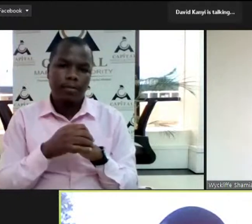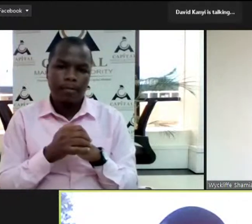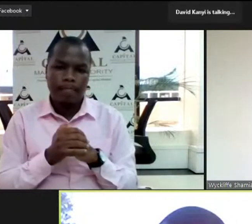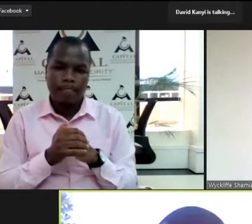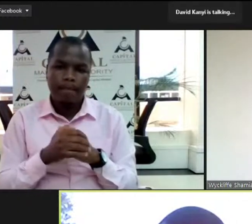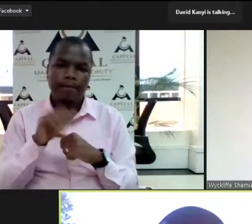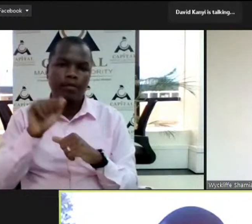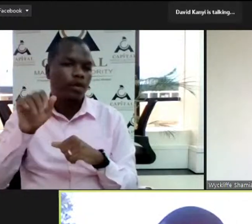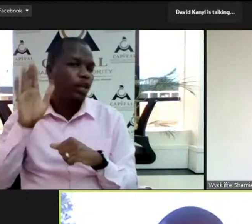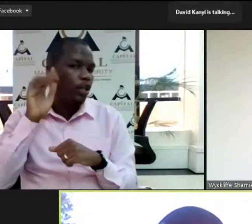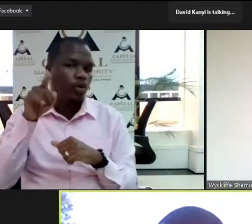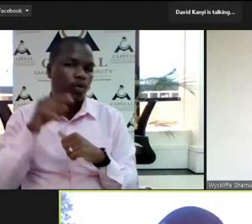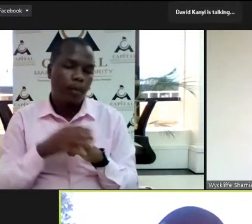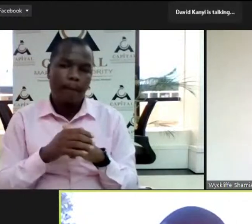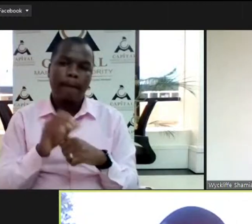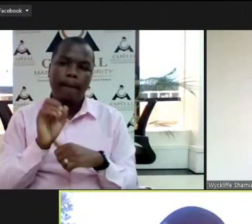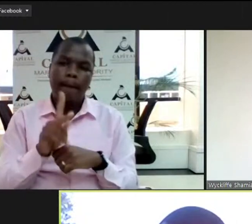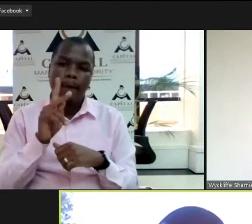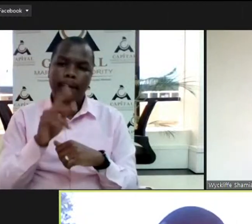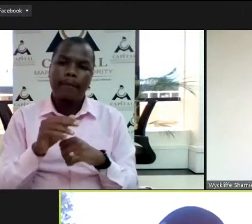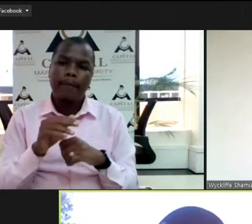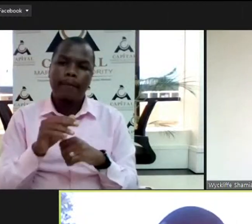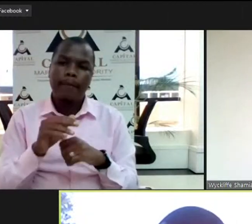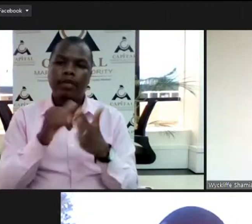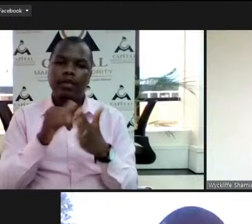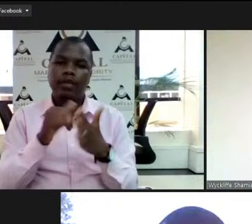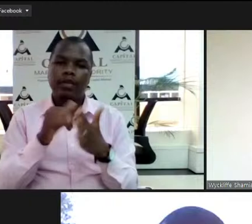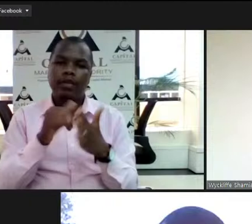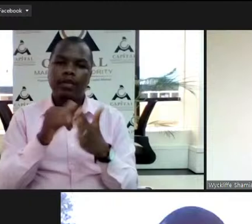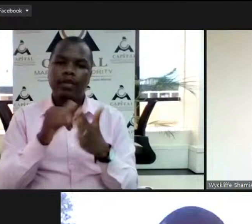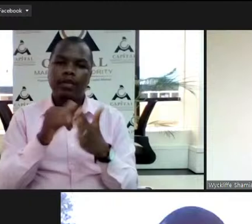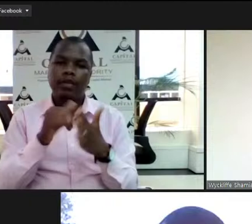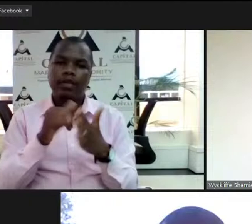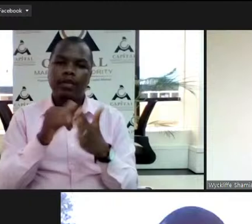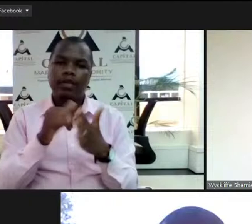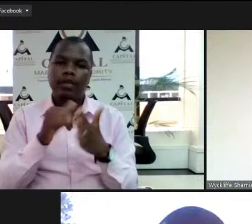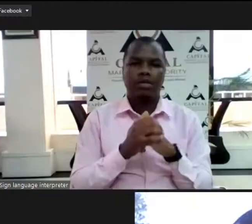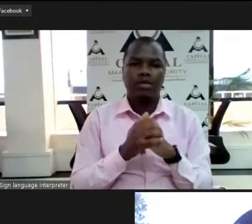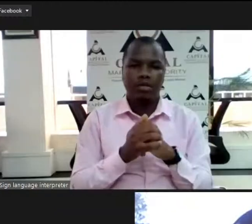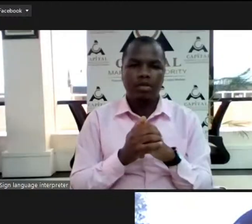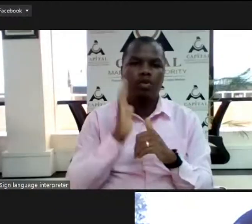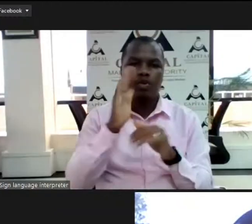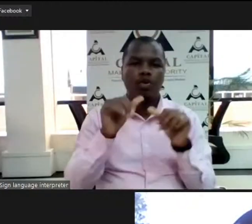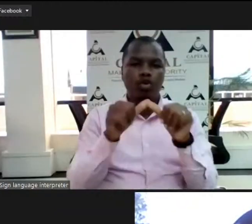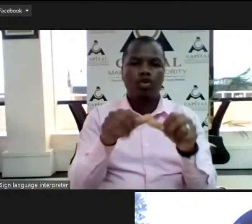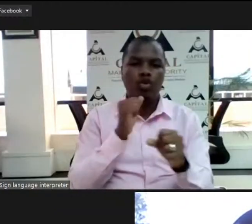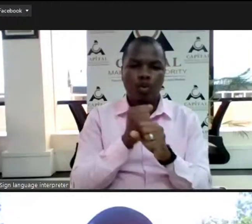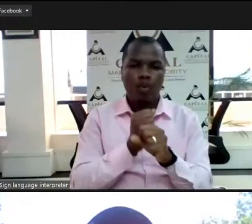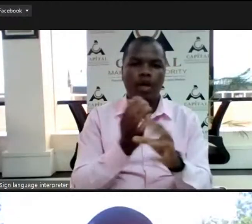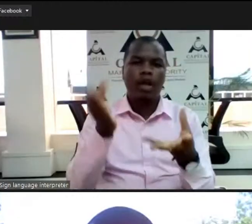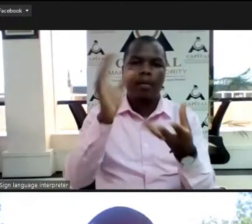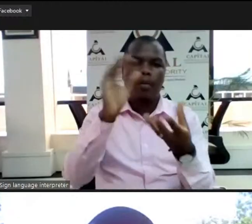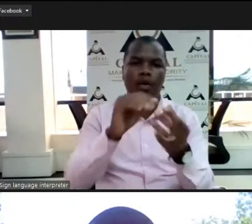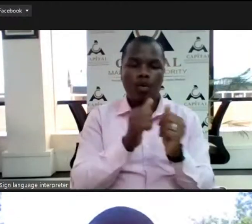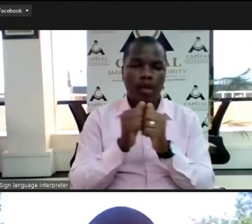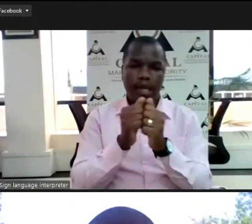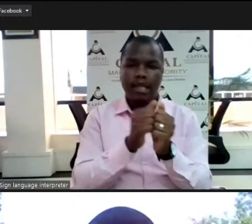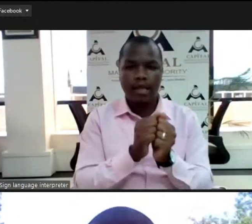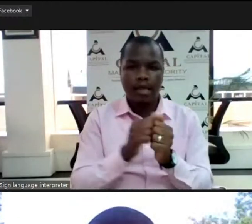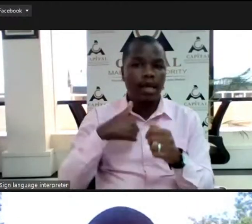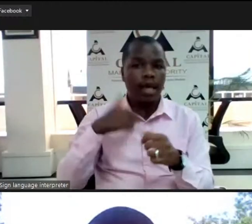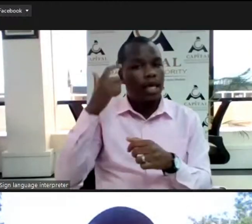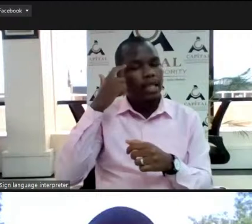Yes, we can hear you. Okay, just to thank you. This was fantastic. We'll continue working more. Together, I